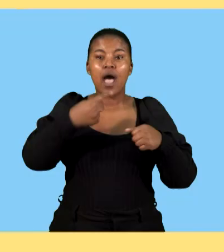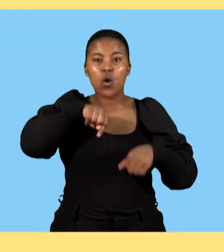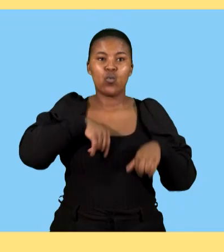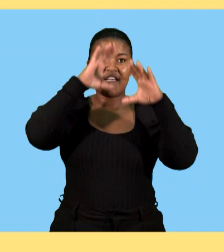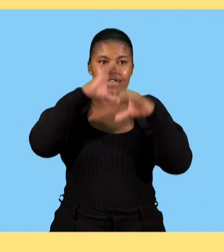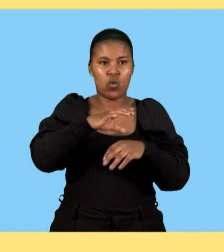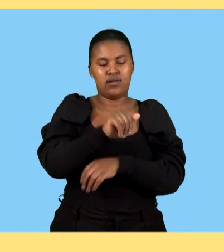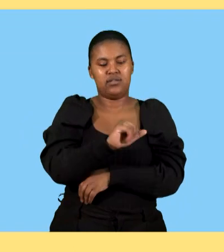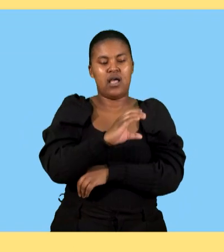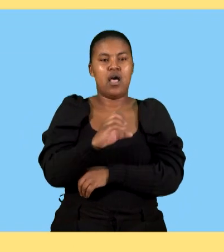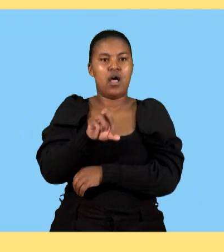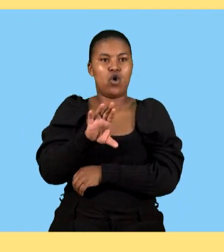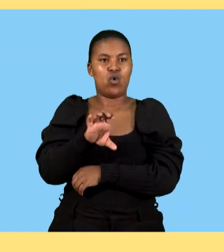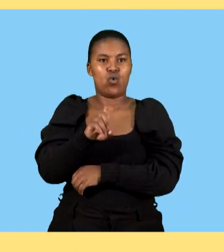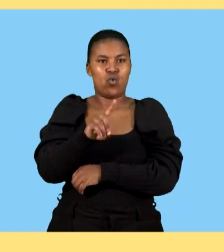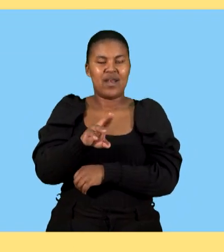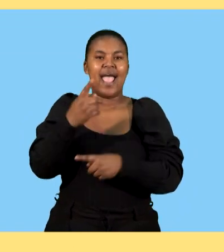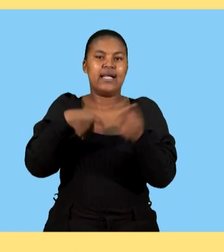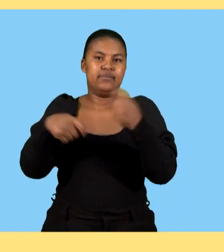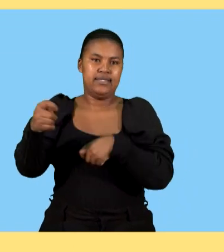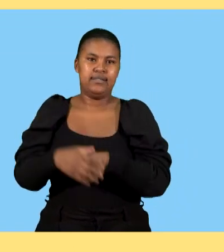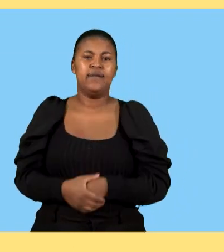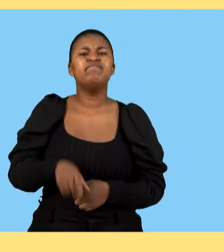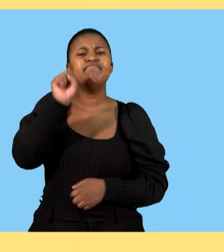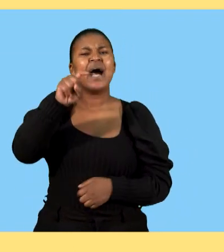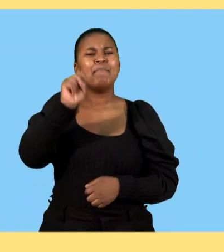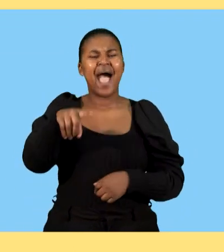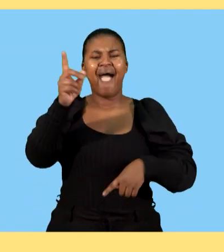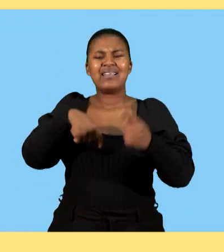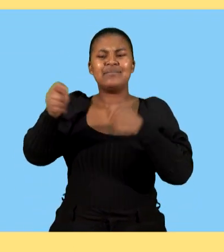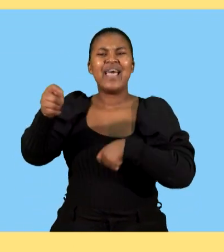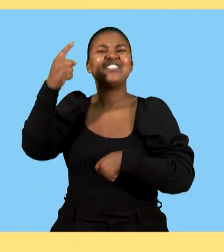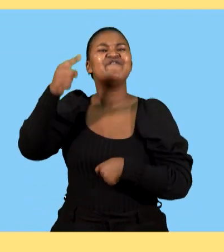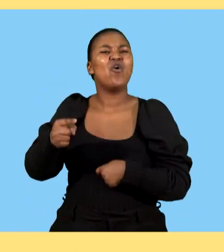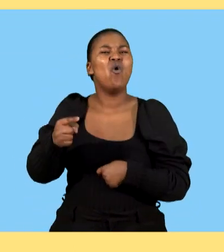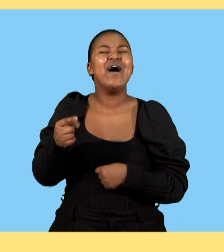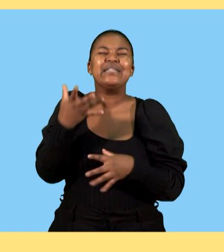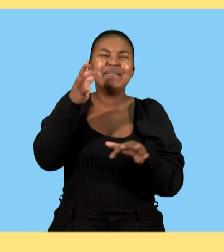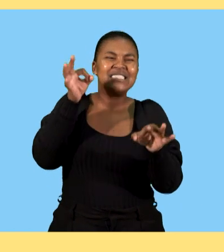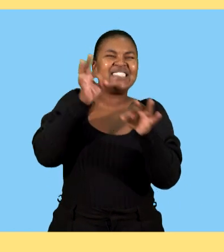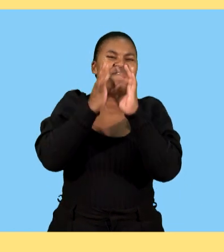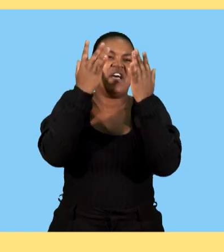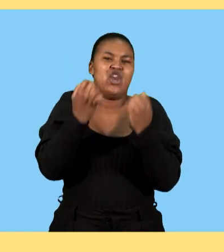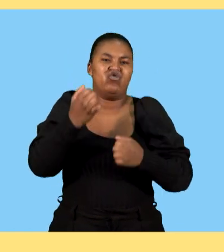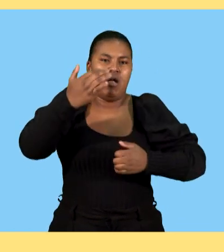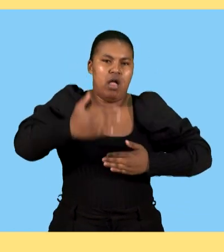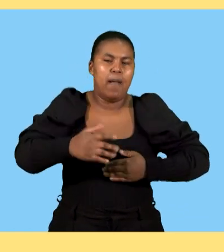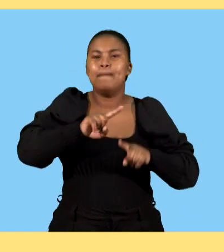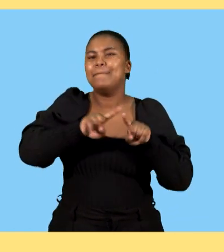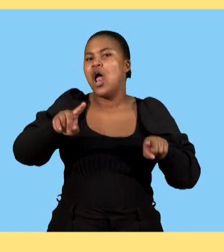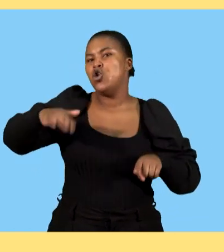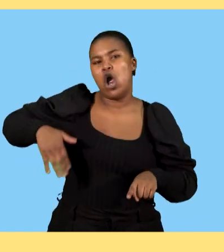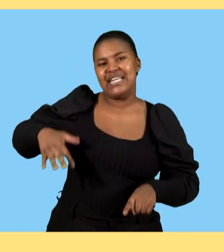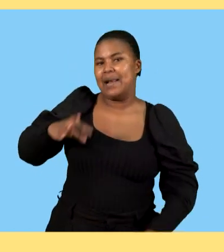is an expense that is due for the specific financial period but has not yet been paid. Such expense is